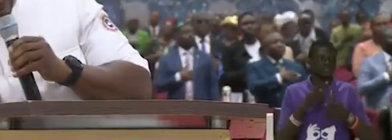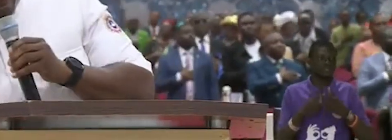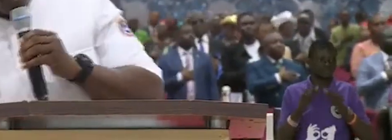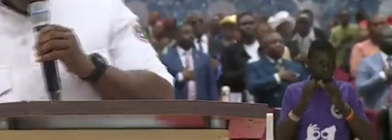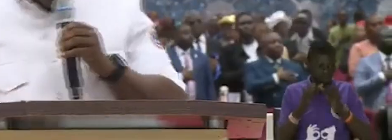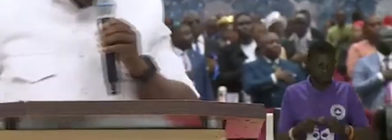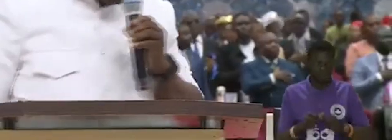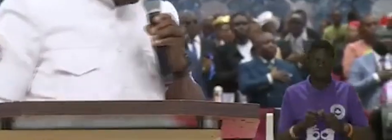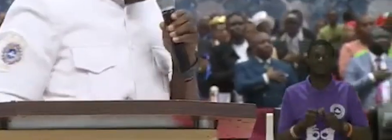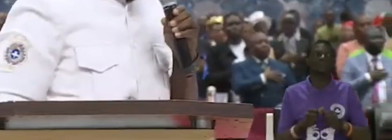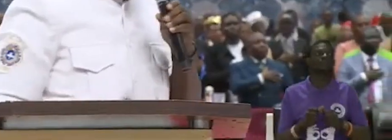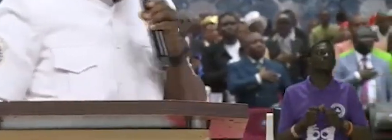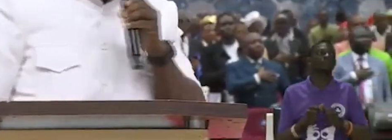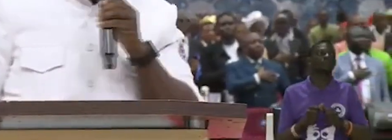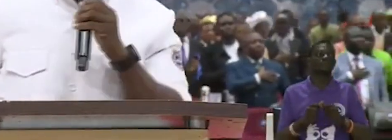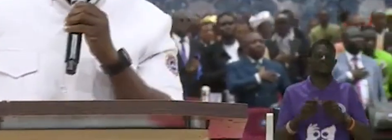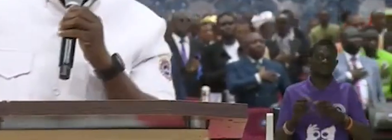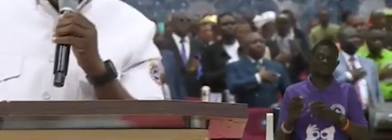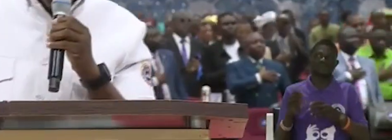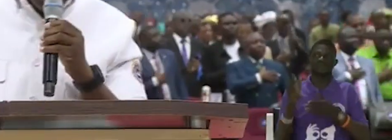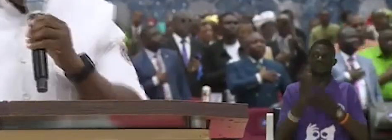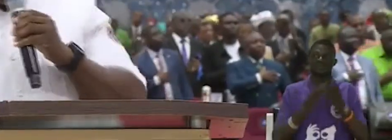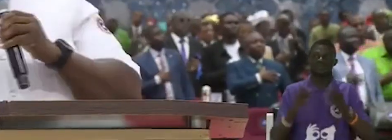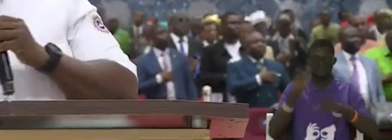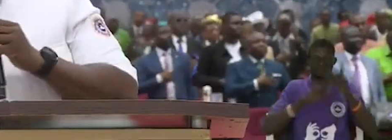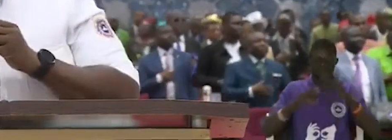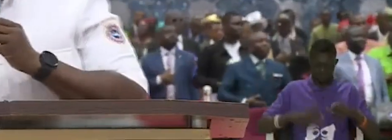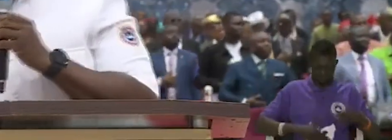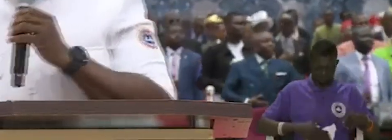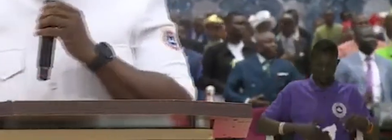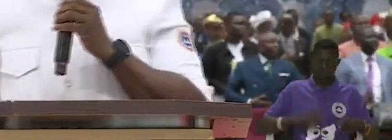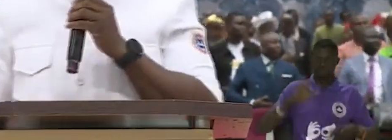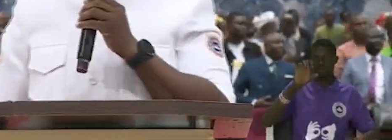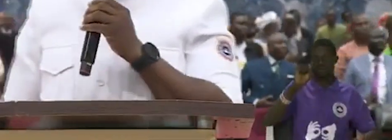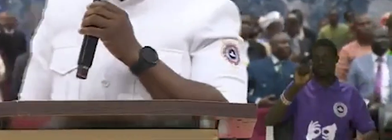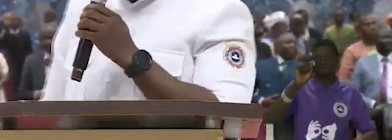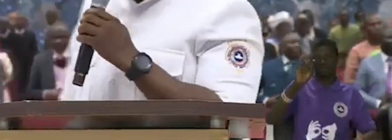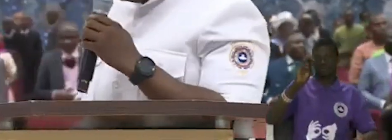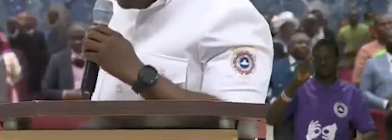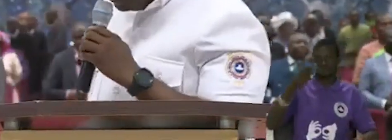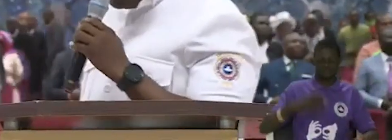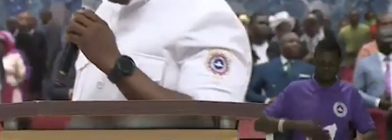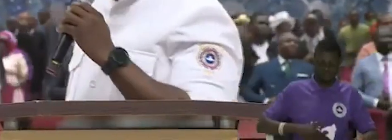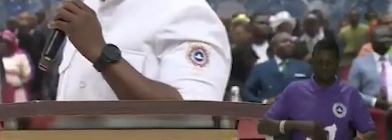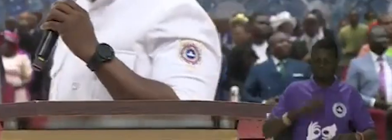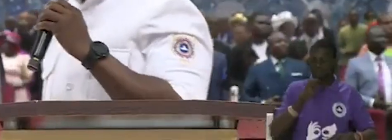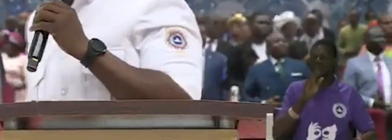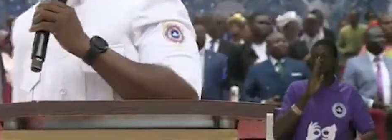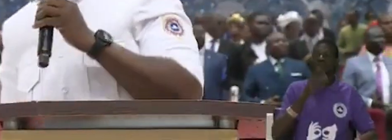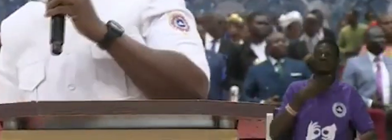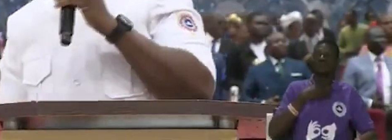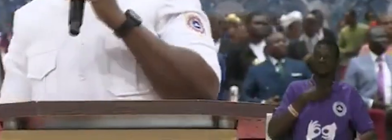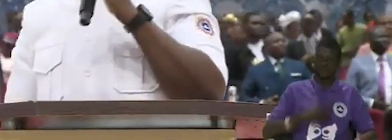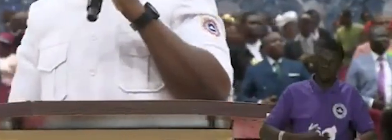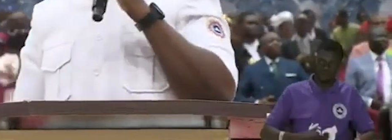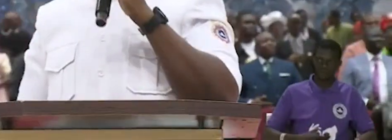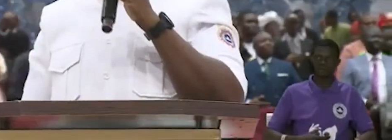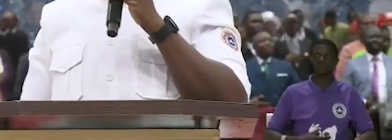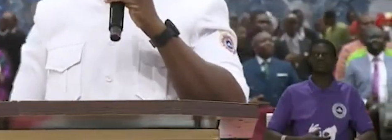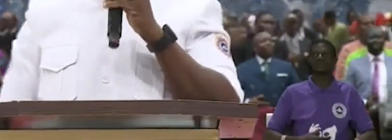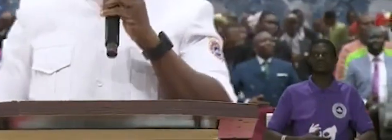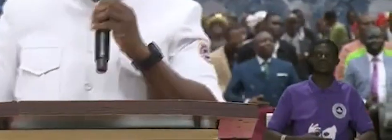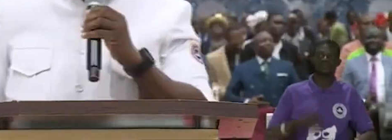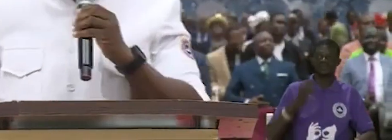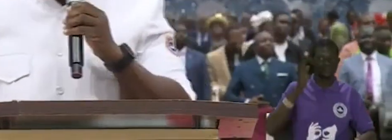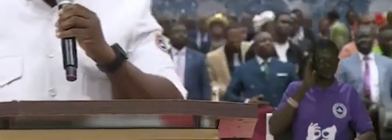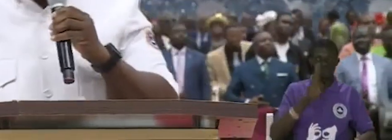happy. And for some of us, say my stomach. You will no longer be hungry. You will